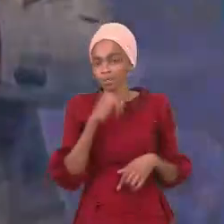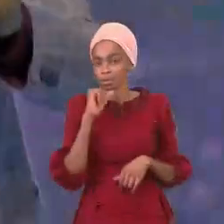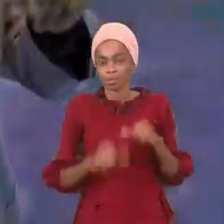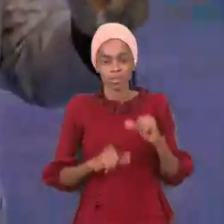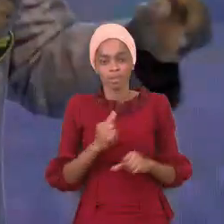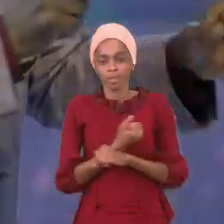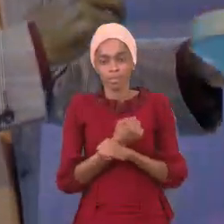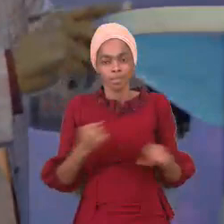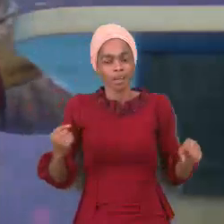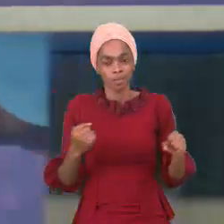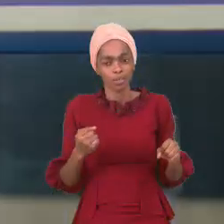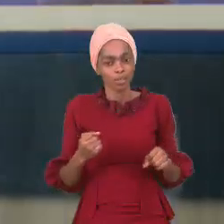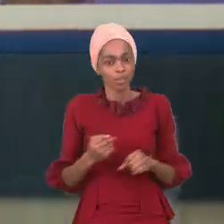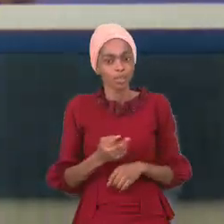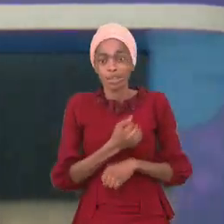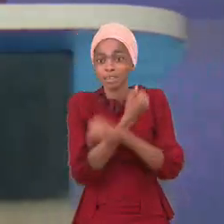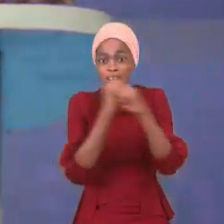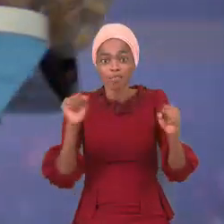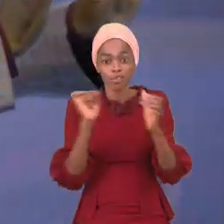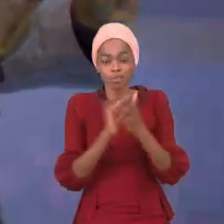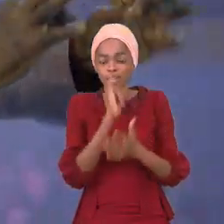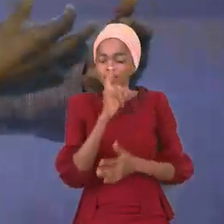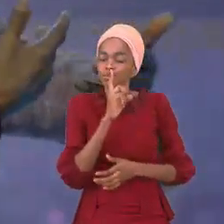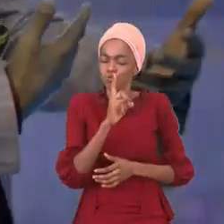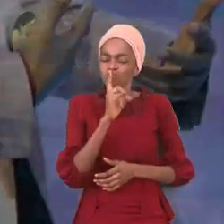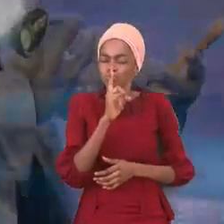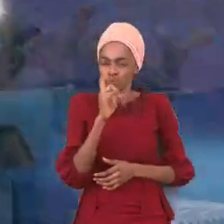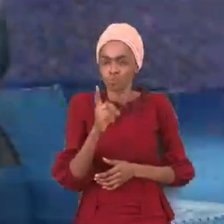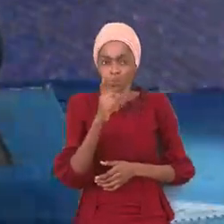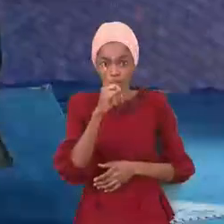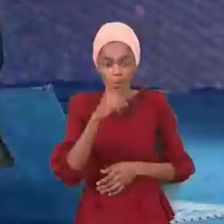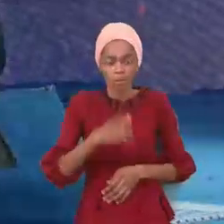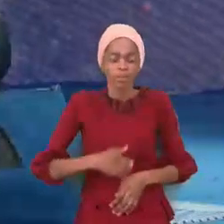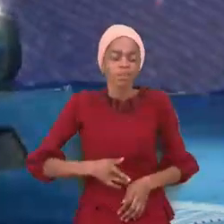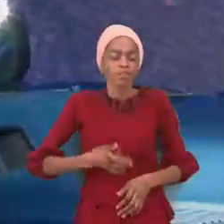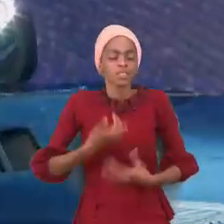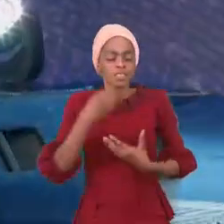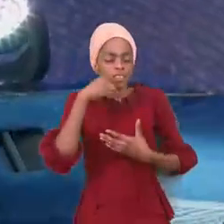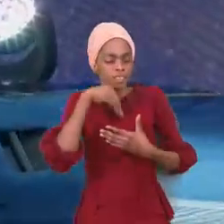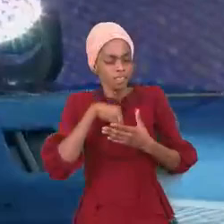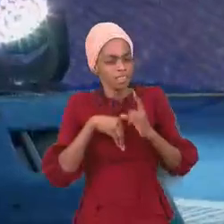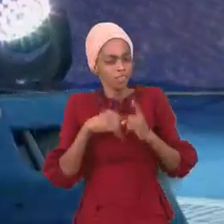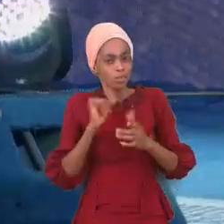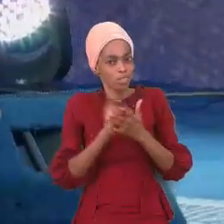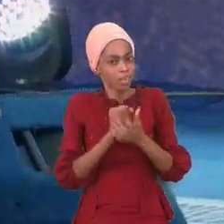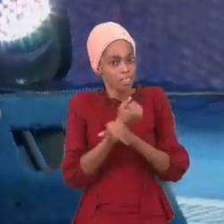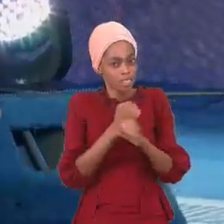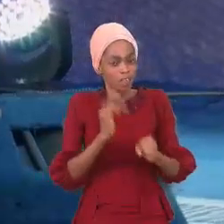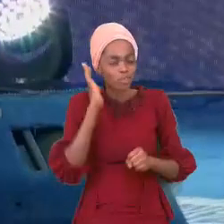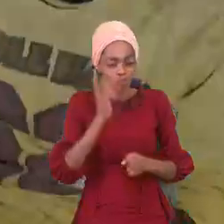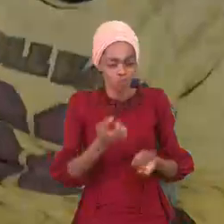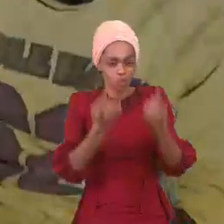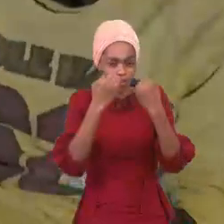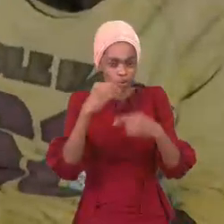salvation. Salvation that is real. You even feel it inside you. That salvation will